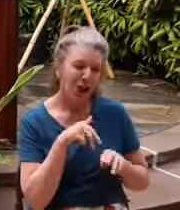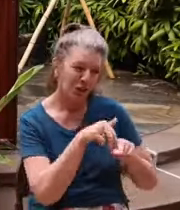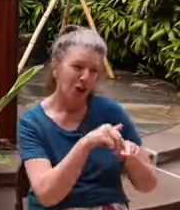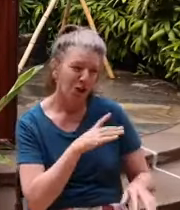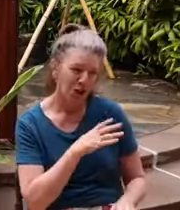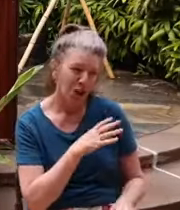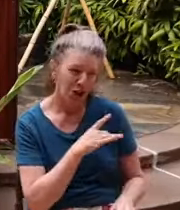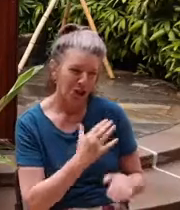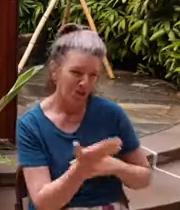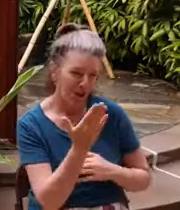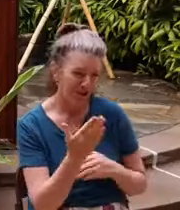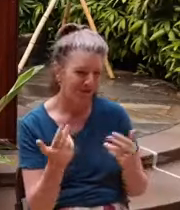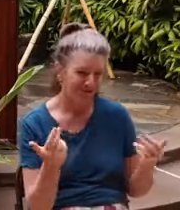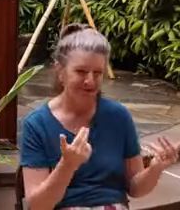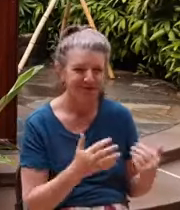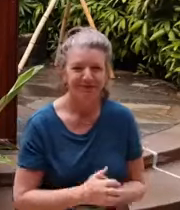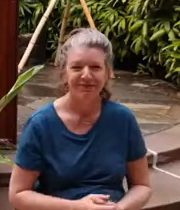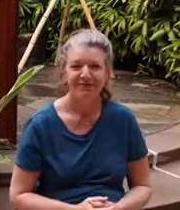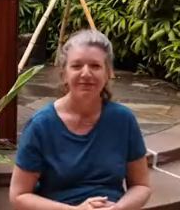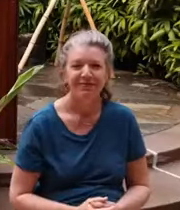this morning.